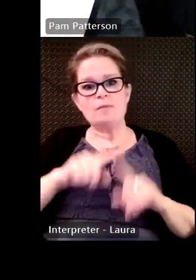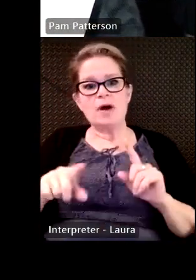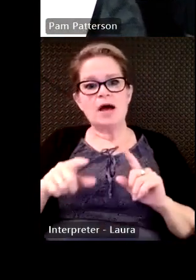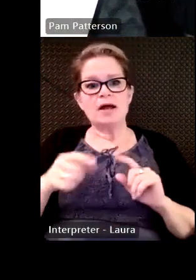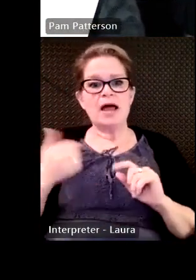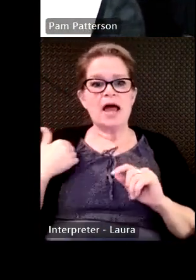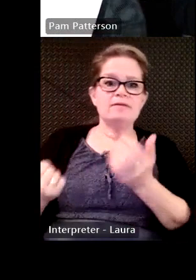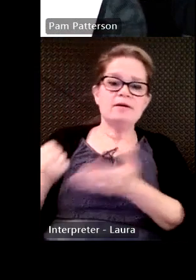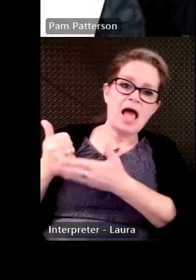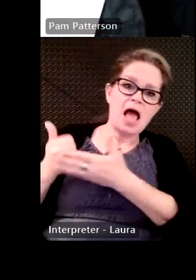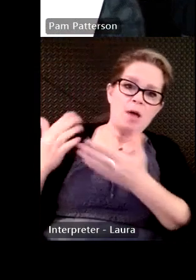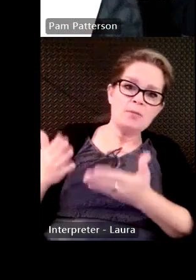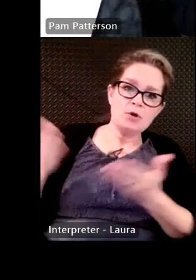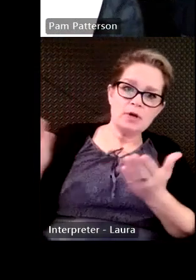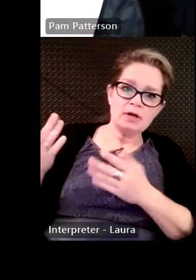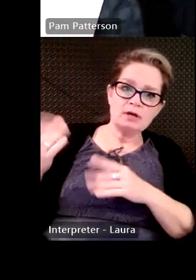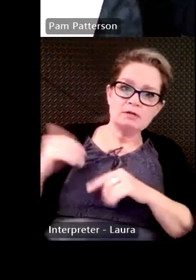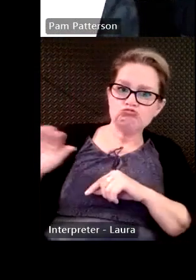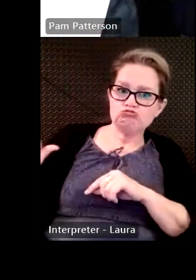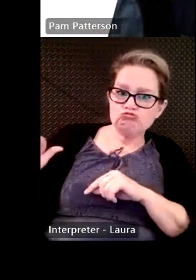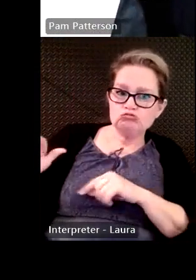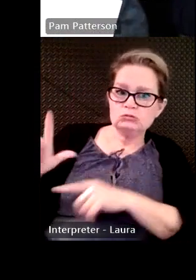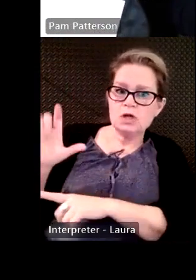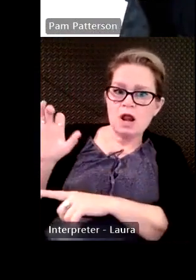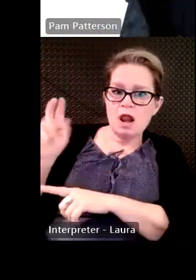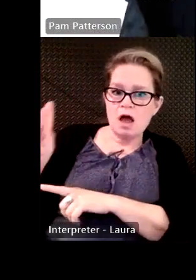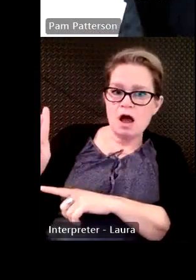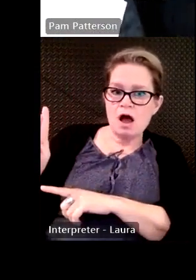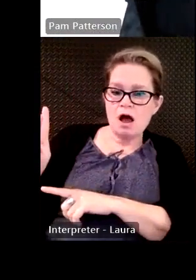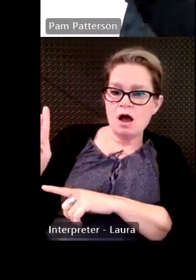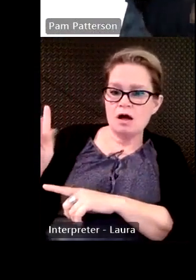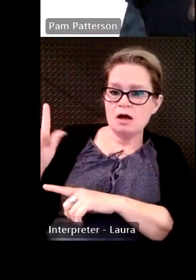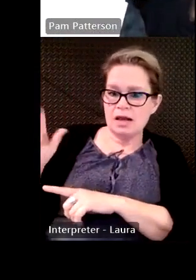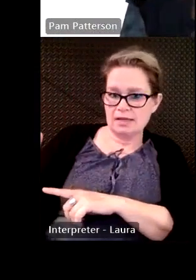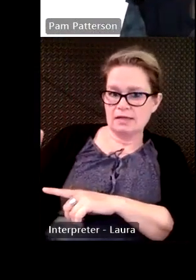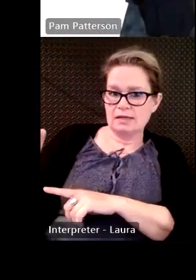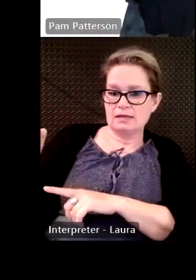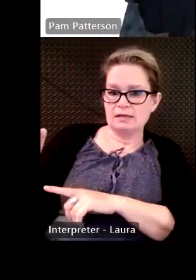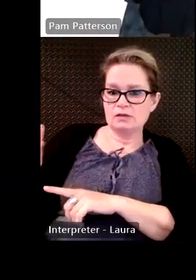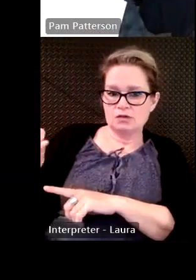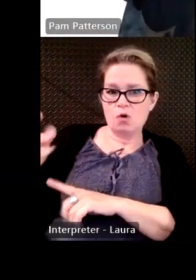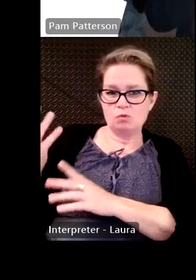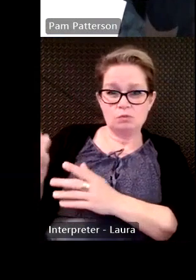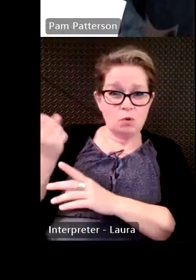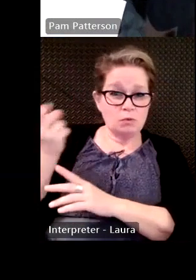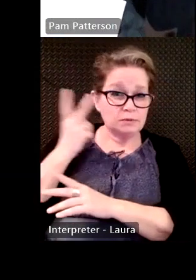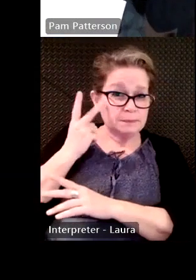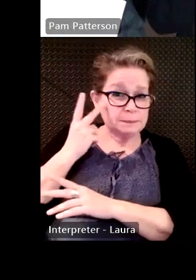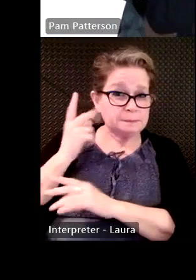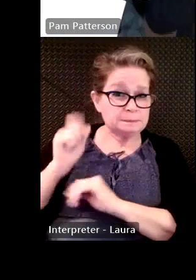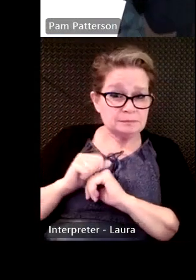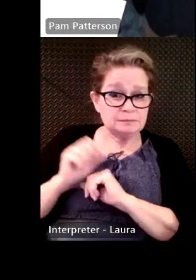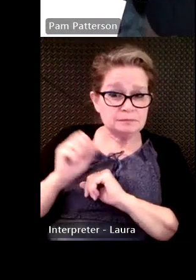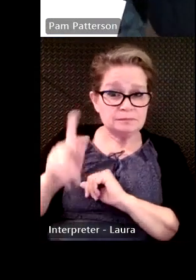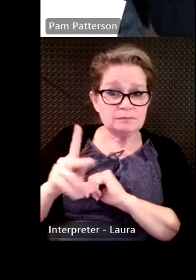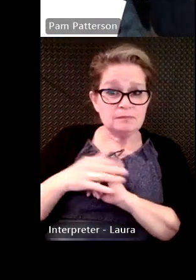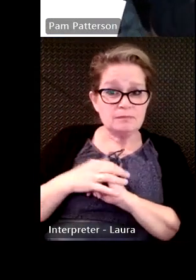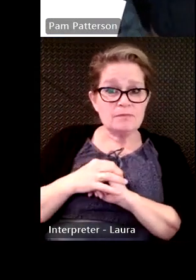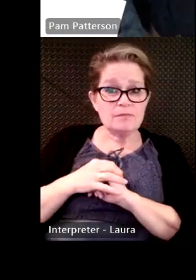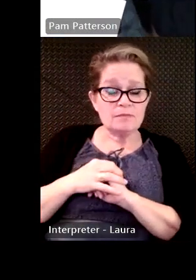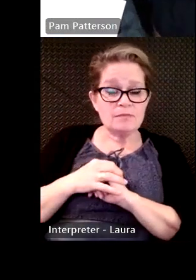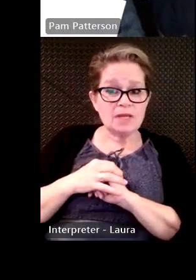here tonight, like Lachlan. So we'll just take a minute or two to set this up. And again, people take their time to move through